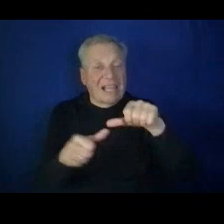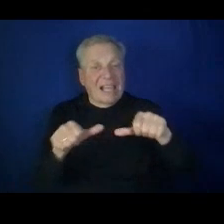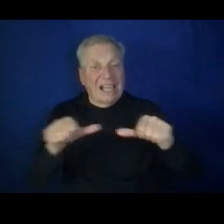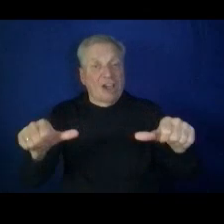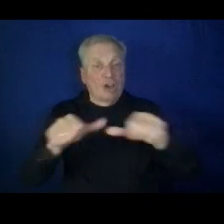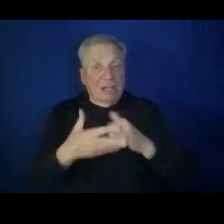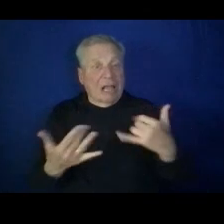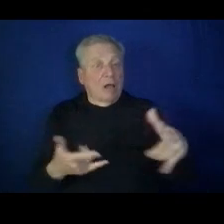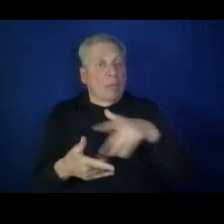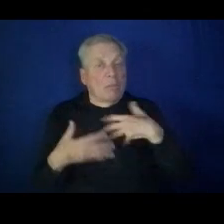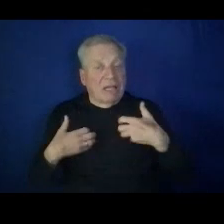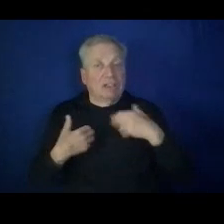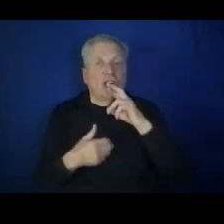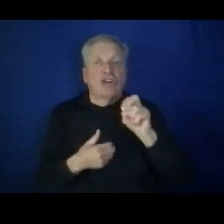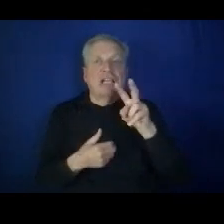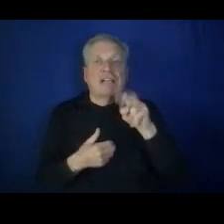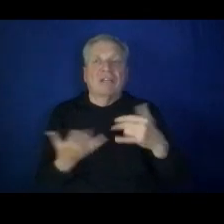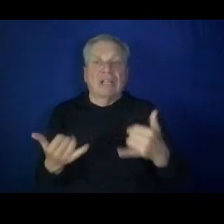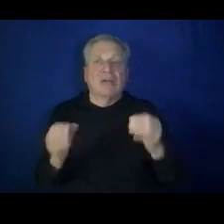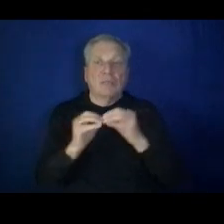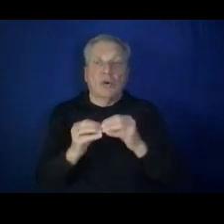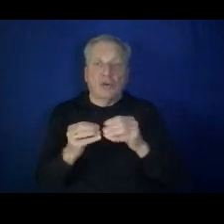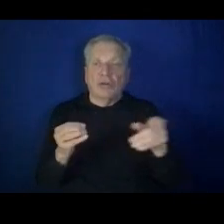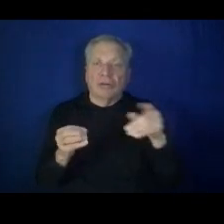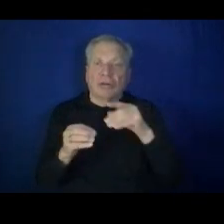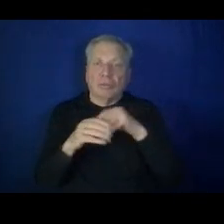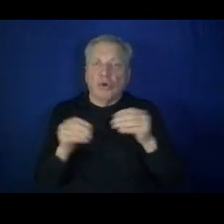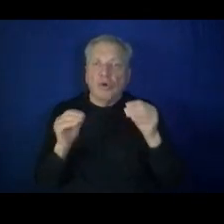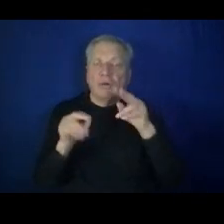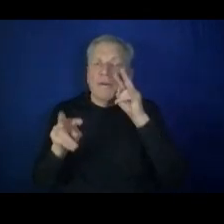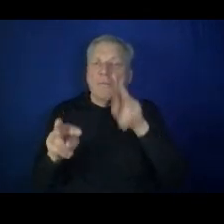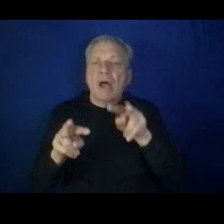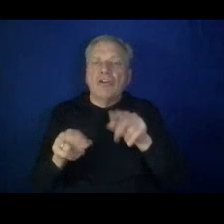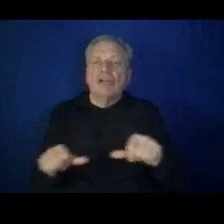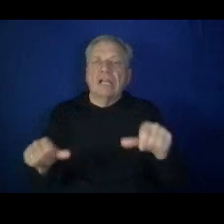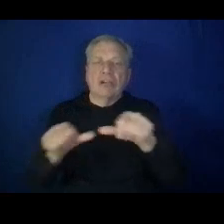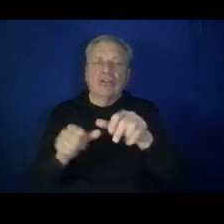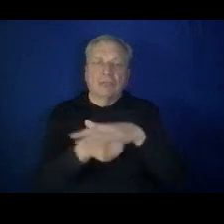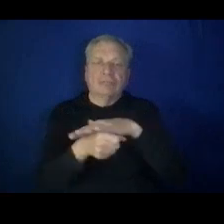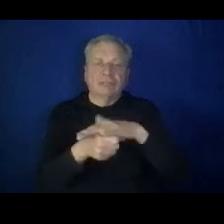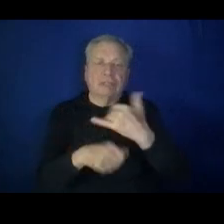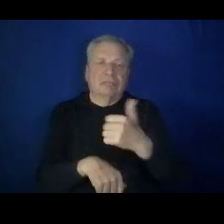even the demographic monitoring area.